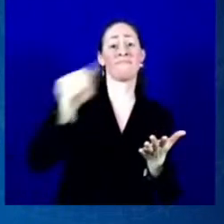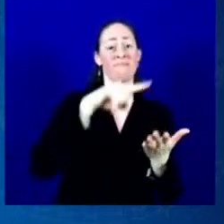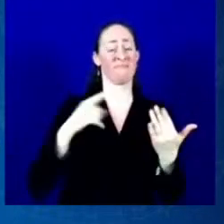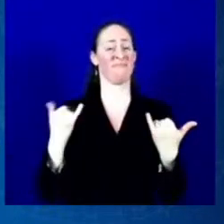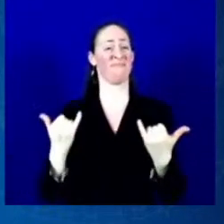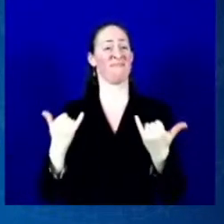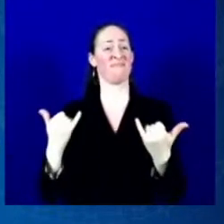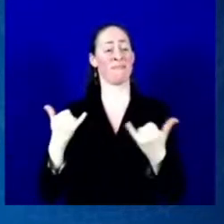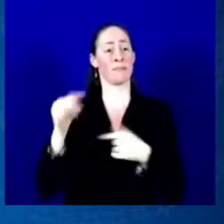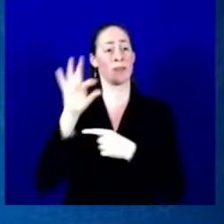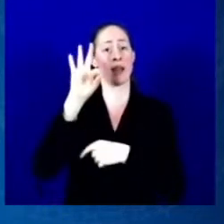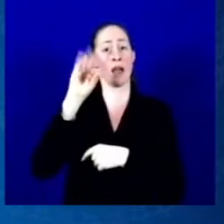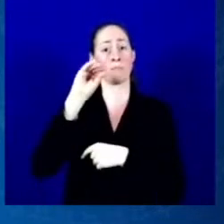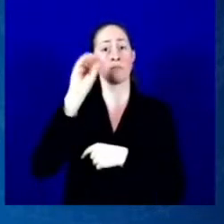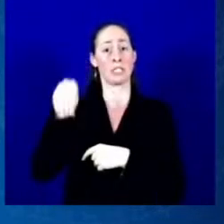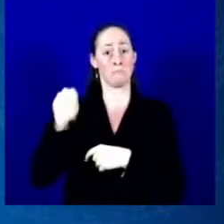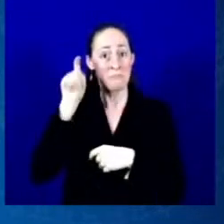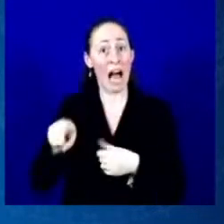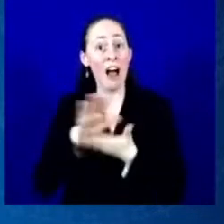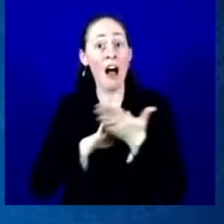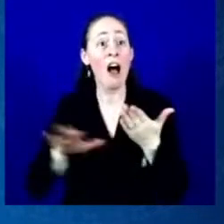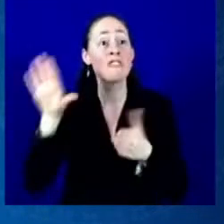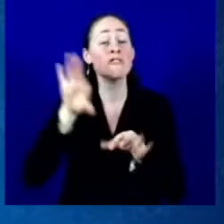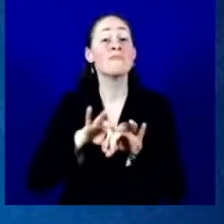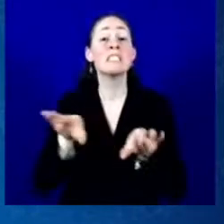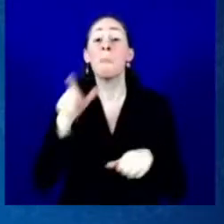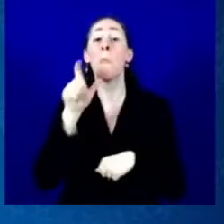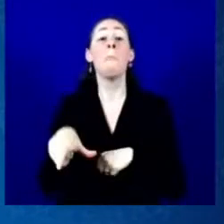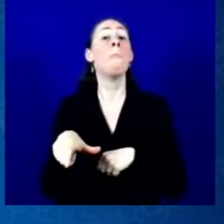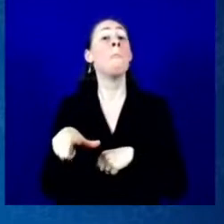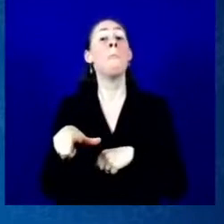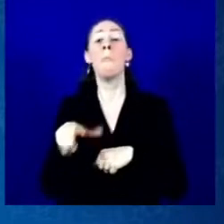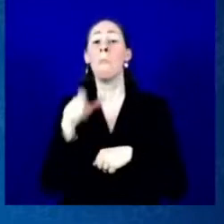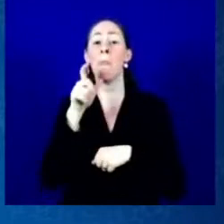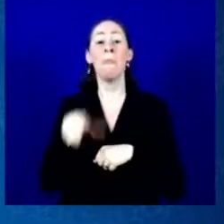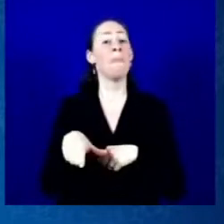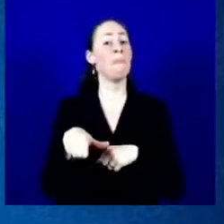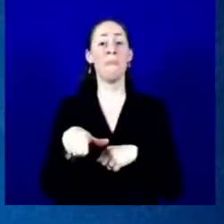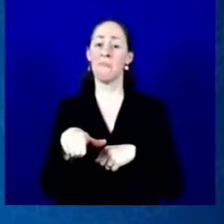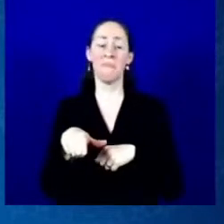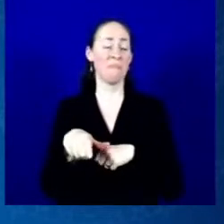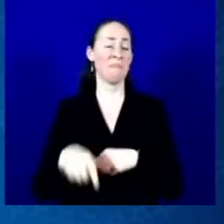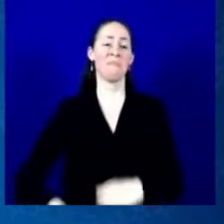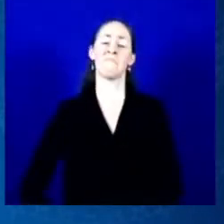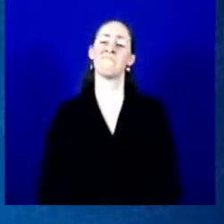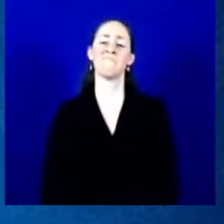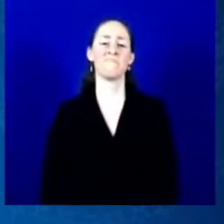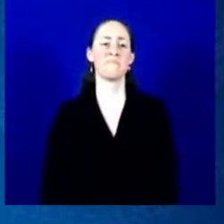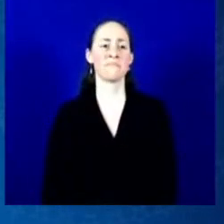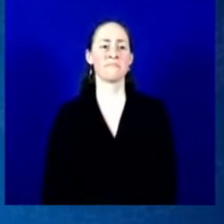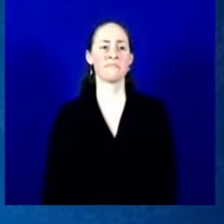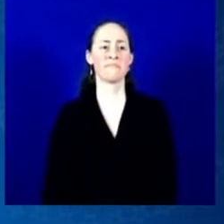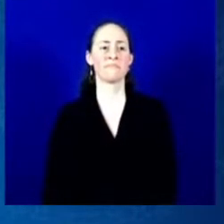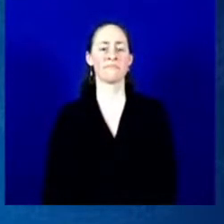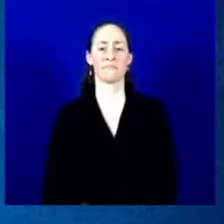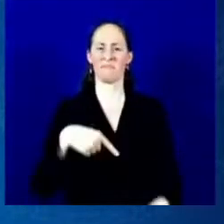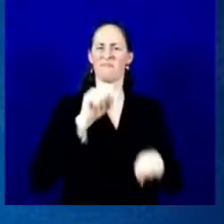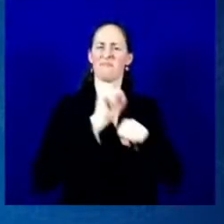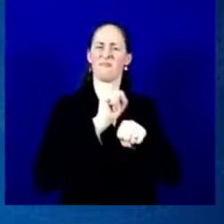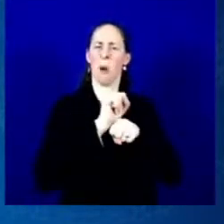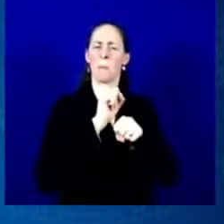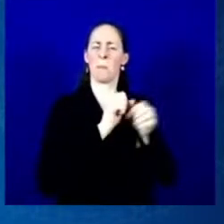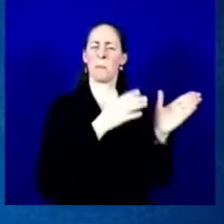75% don't require an associate's degree. The American Jobs Plan is a blue-collar blueprint to